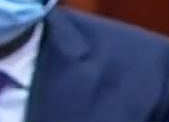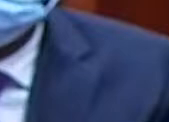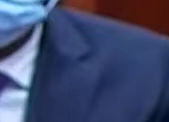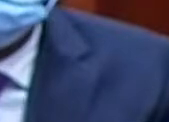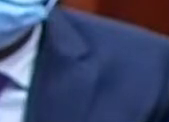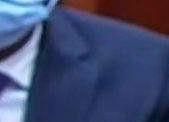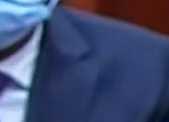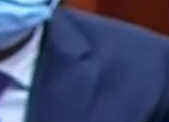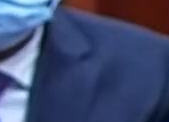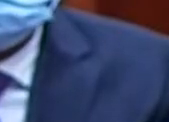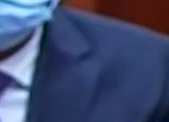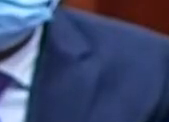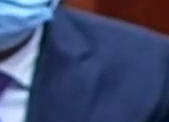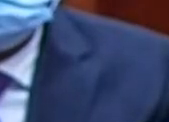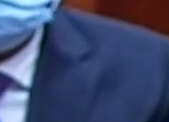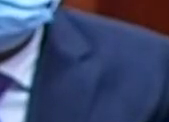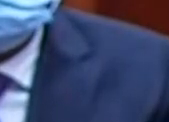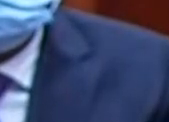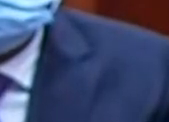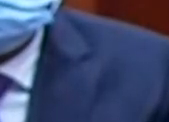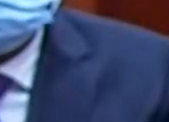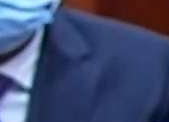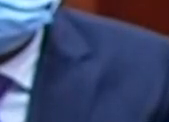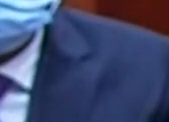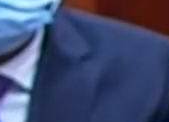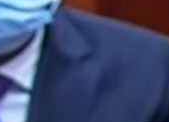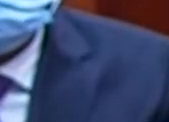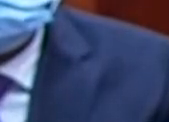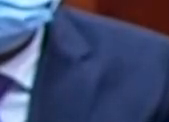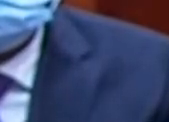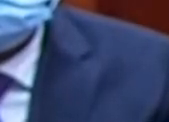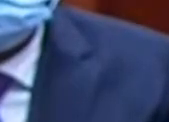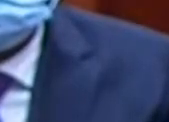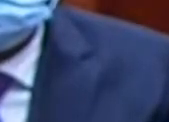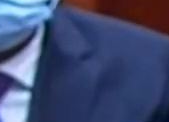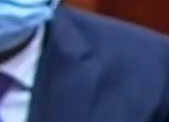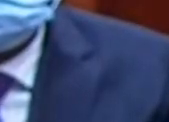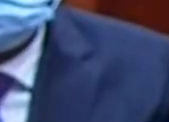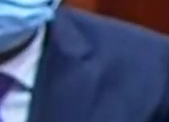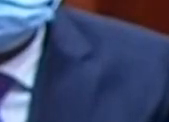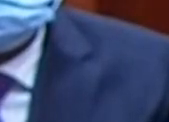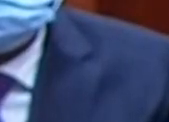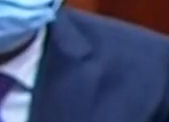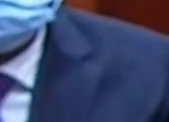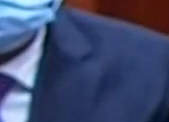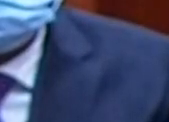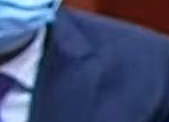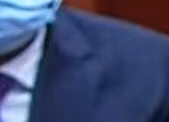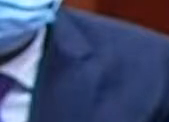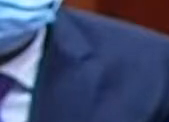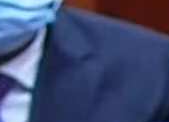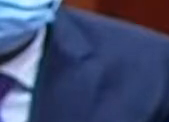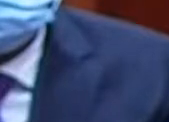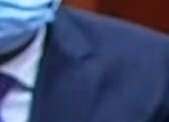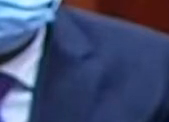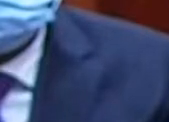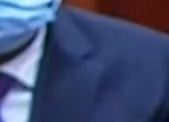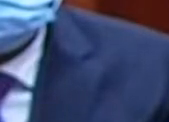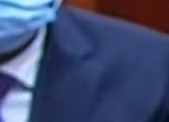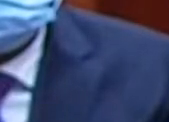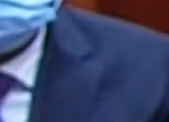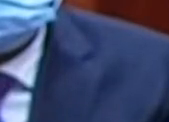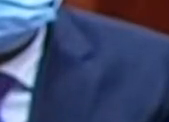peers because of the humble background they came from. In the Quaker Church, we don't allow that. And James Lusweti